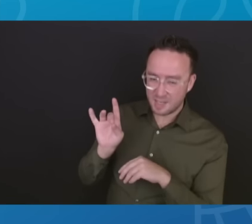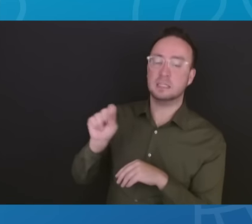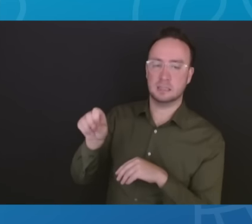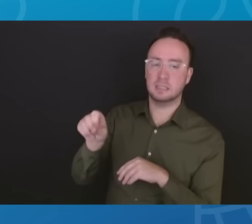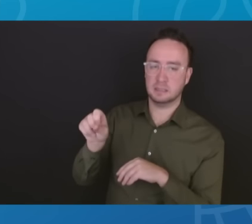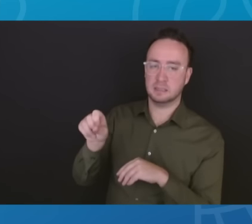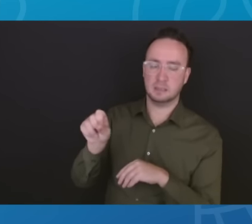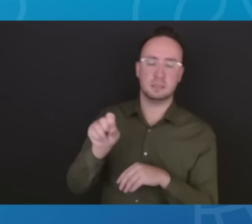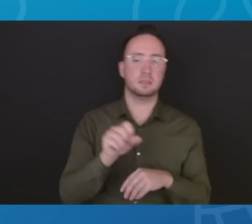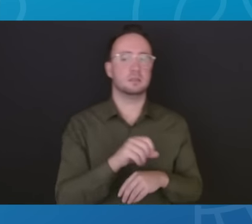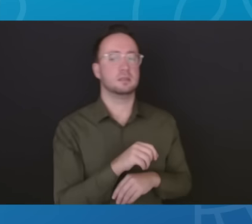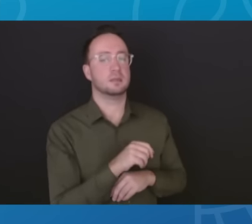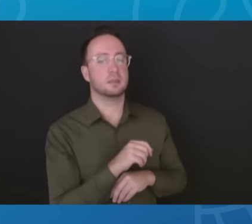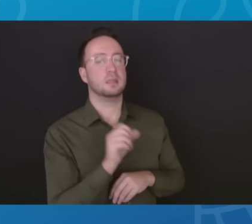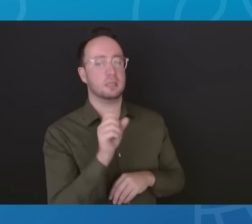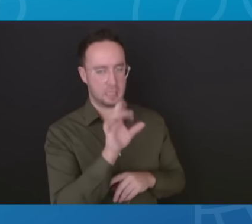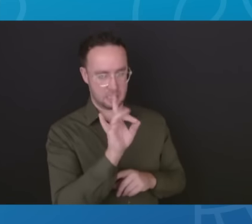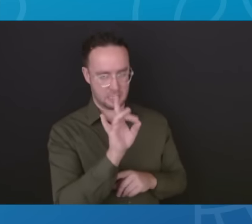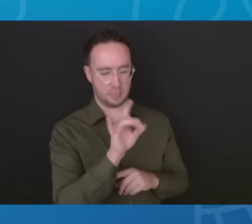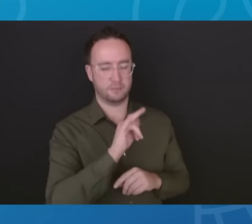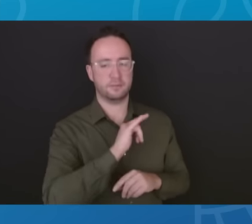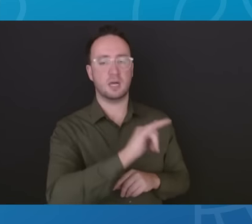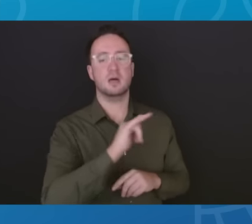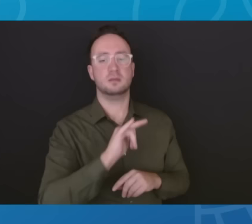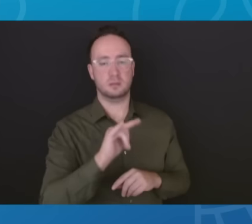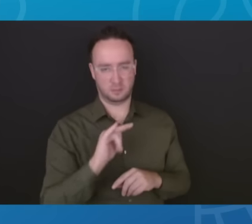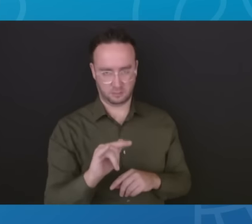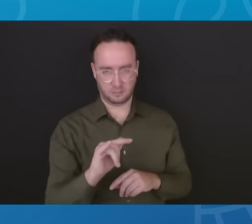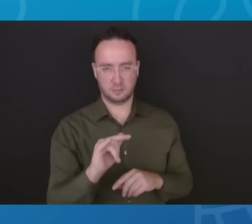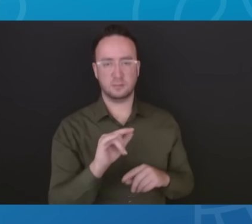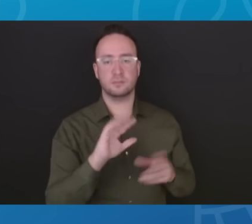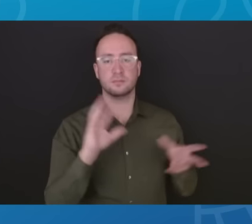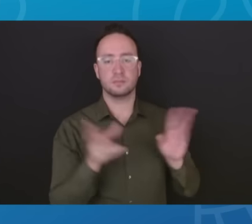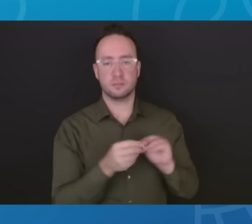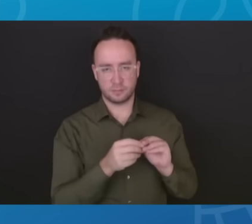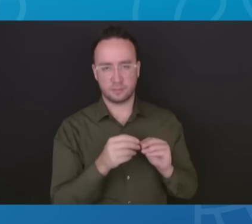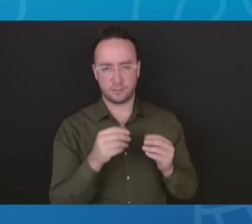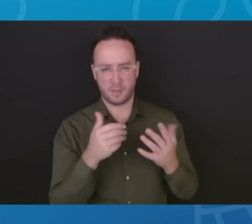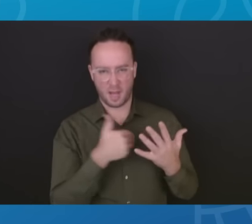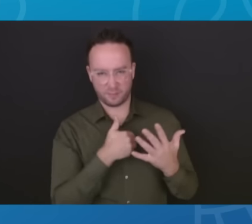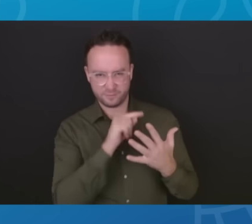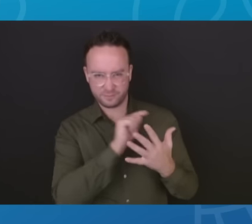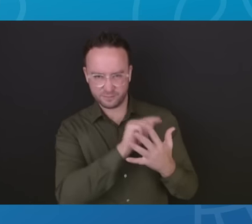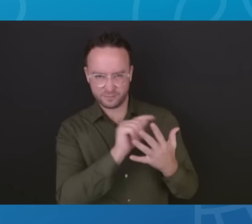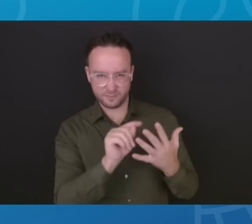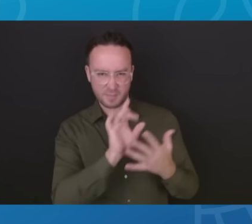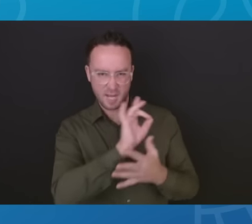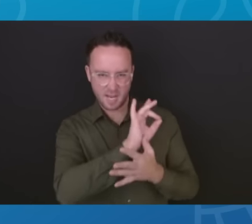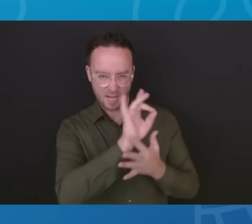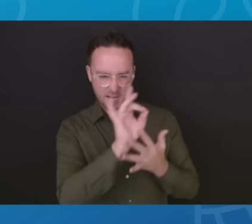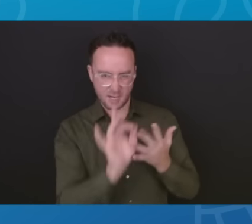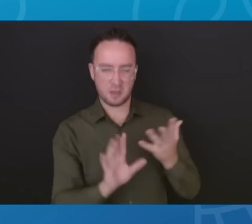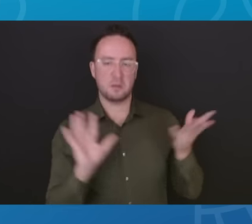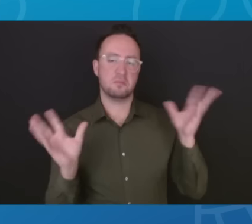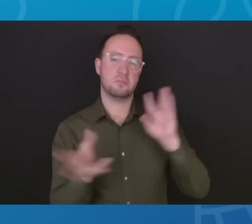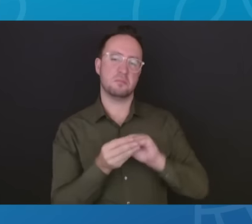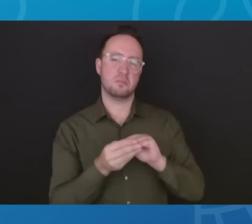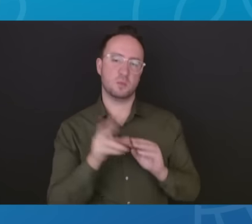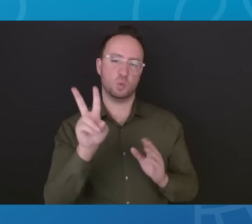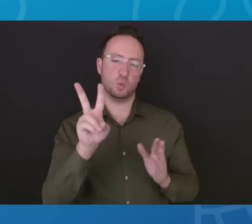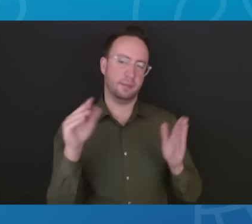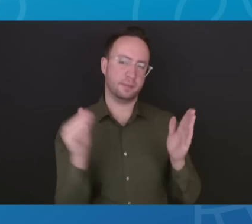Eight flights. So eight flights, capacity of 300 on each for a total of 2,400 available seats on the U.S. organized flights. So far, we have had